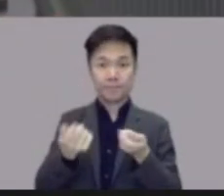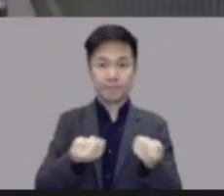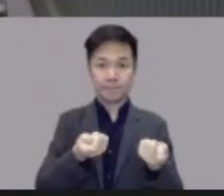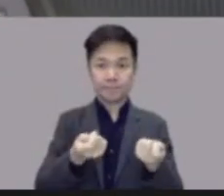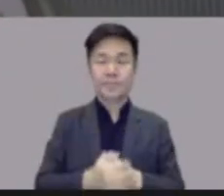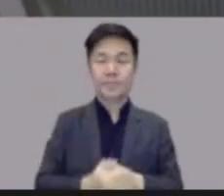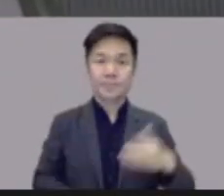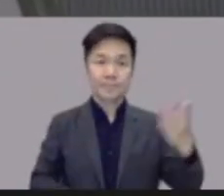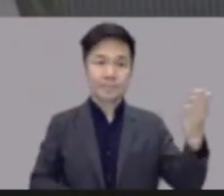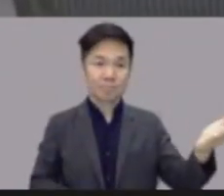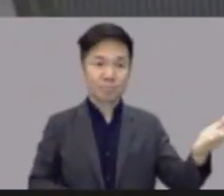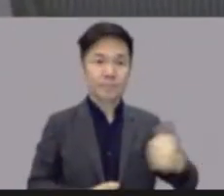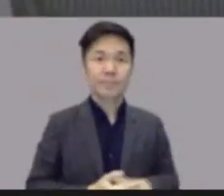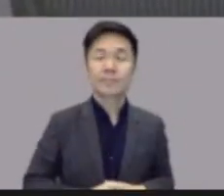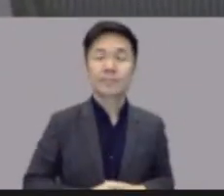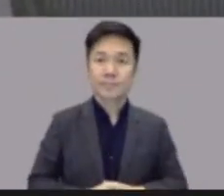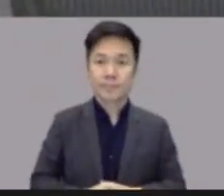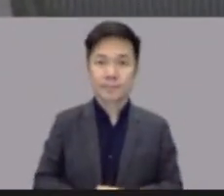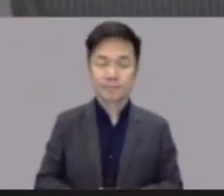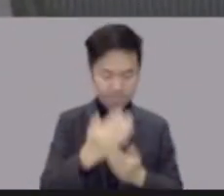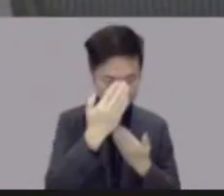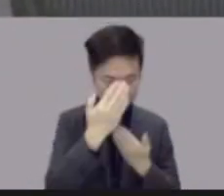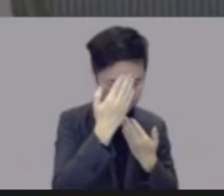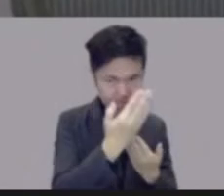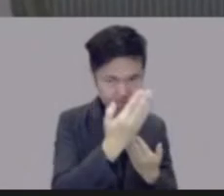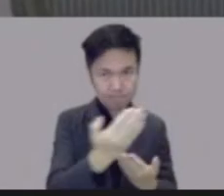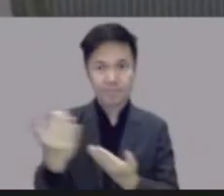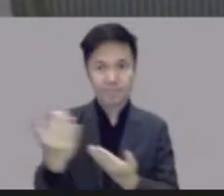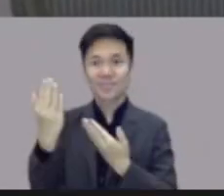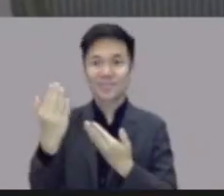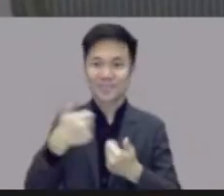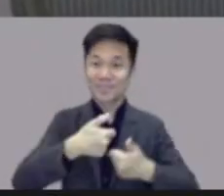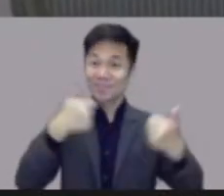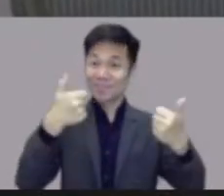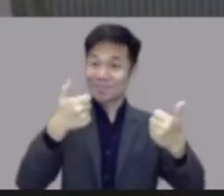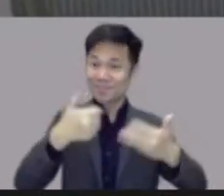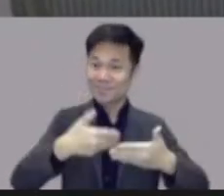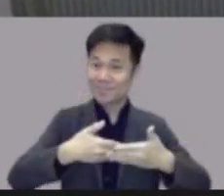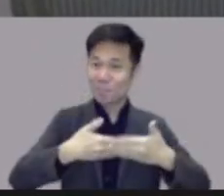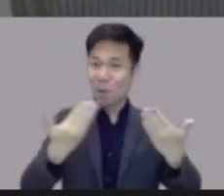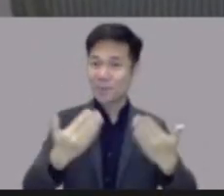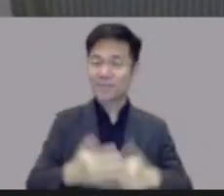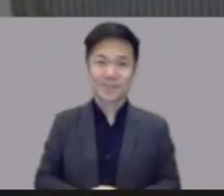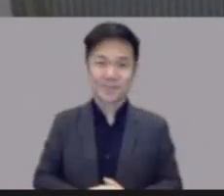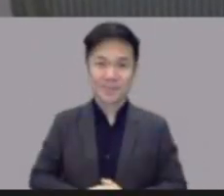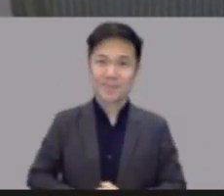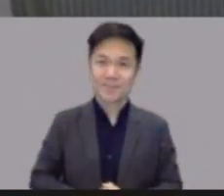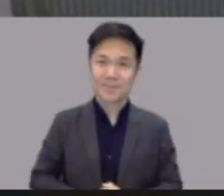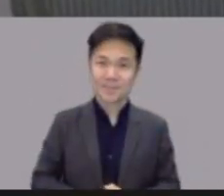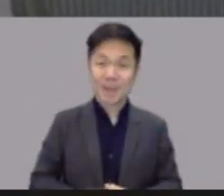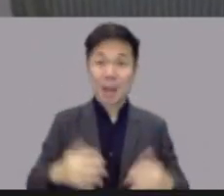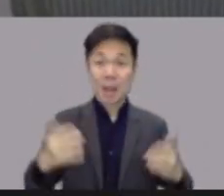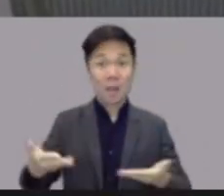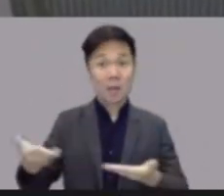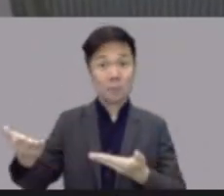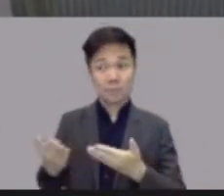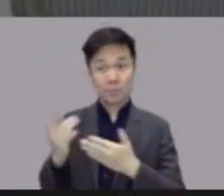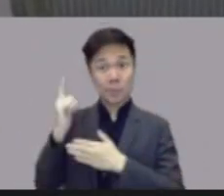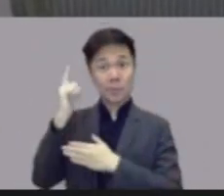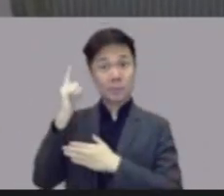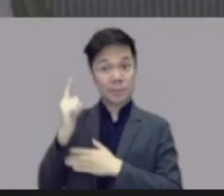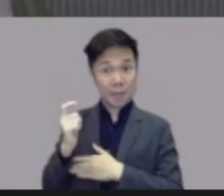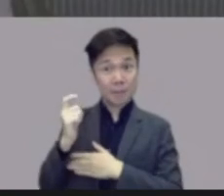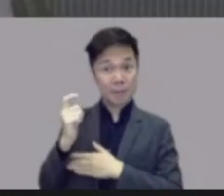are this thing this thing is the delegates good morning uh in this opening now I invite with the